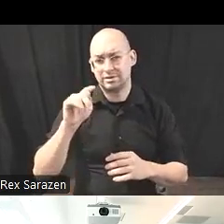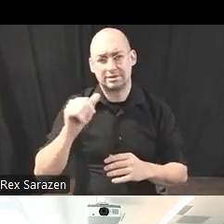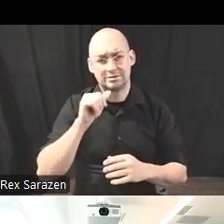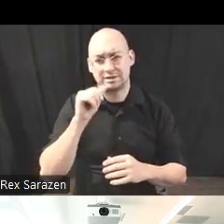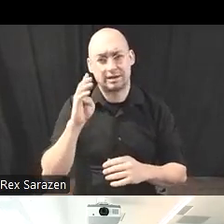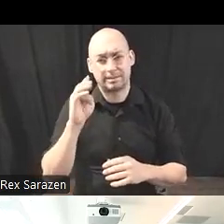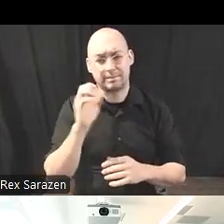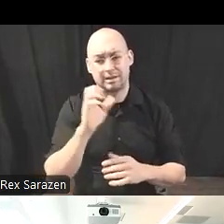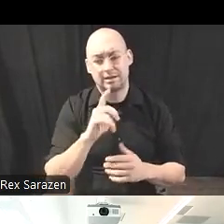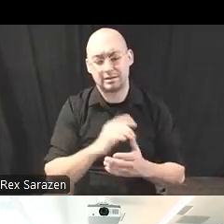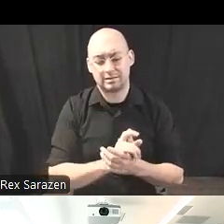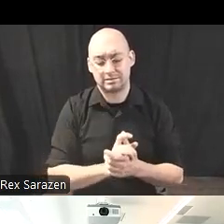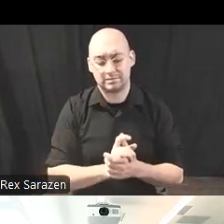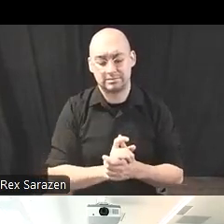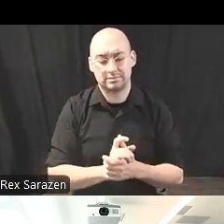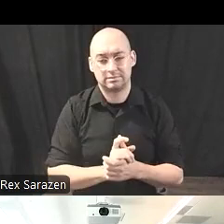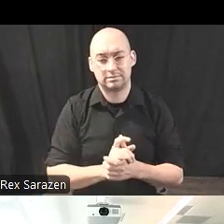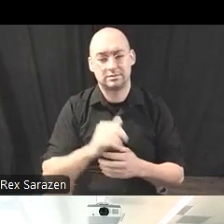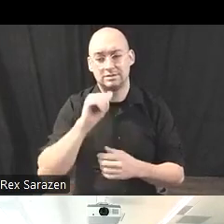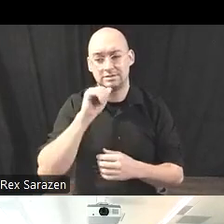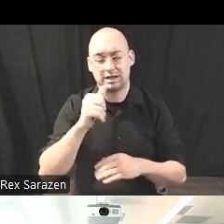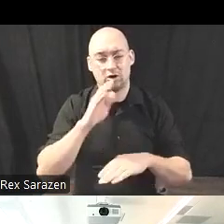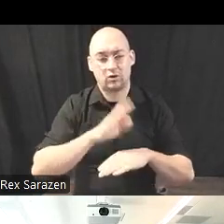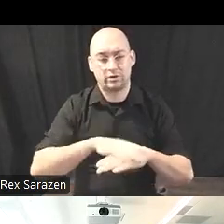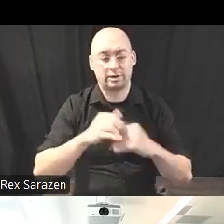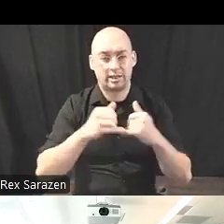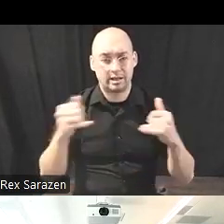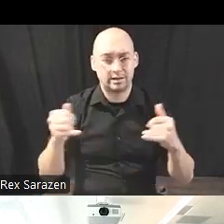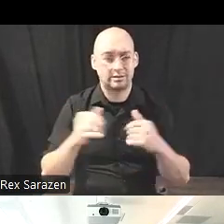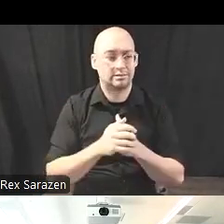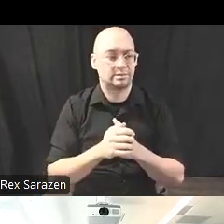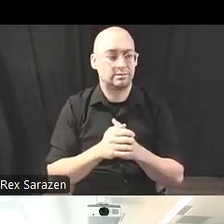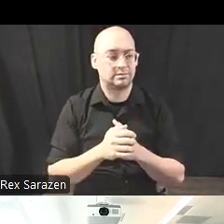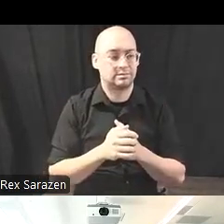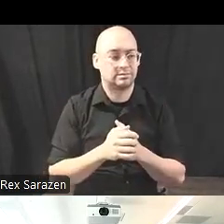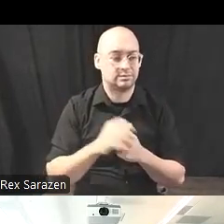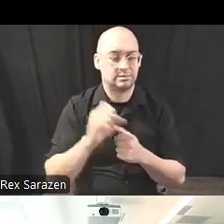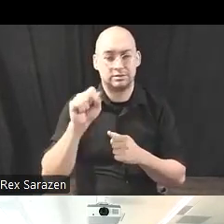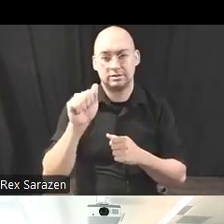could do a She quick is- double check? She is not on the line. Okay. Sarita is not on the line.